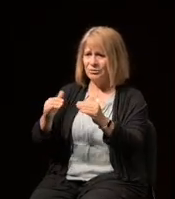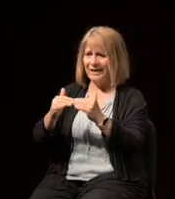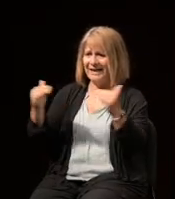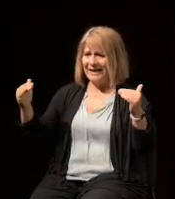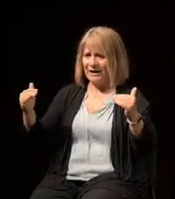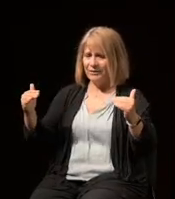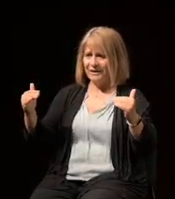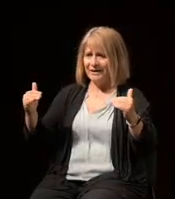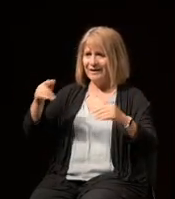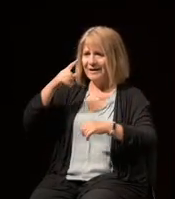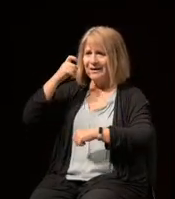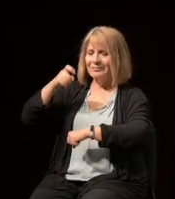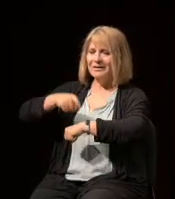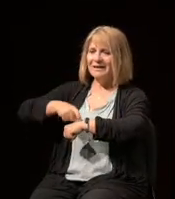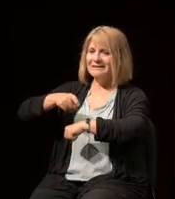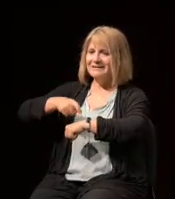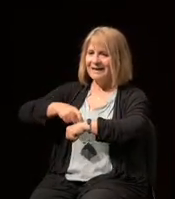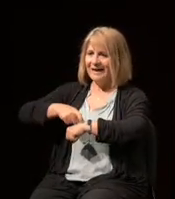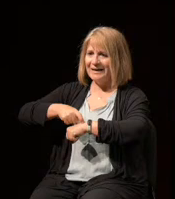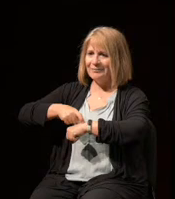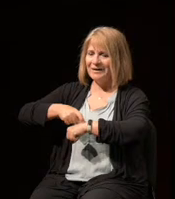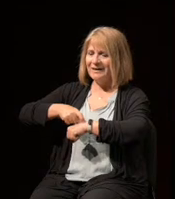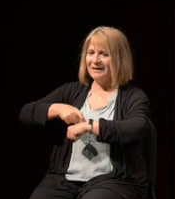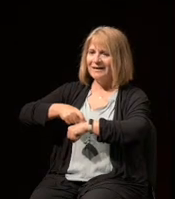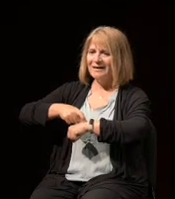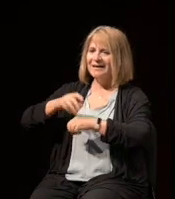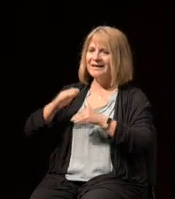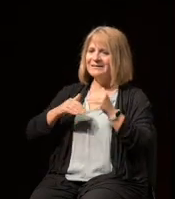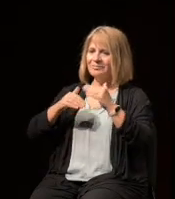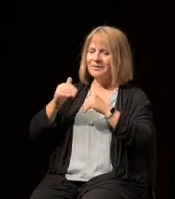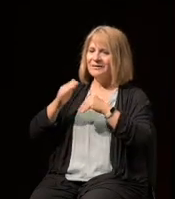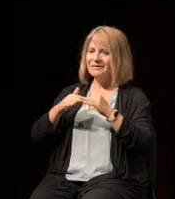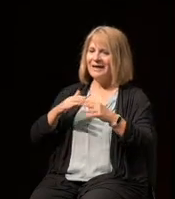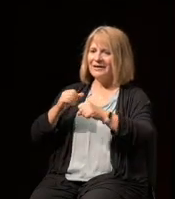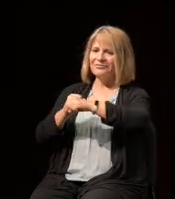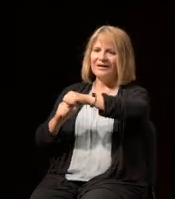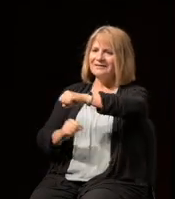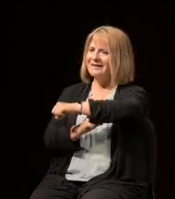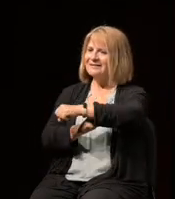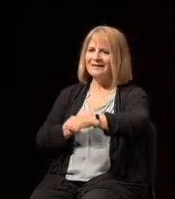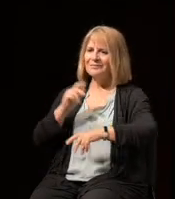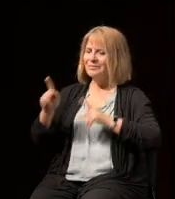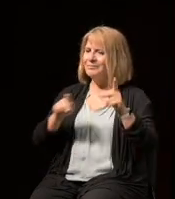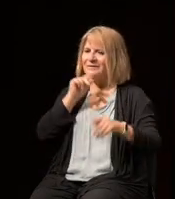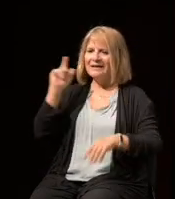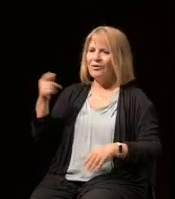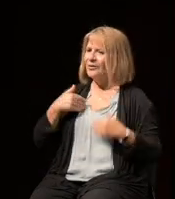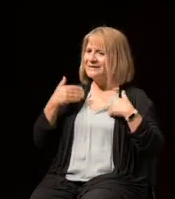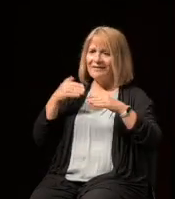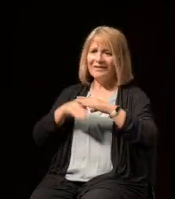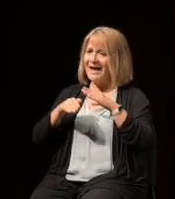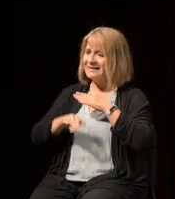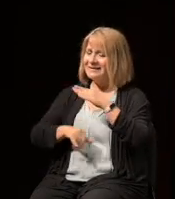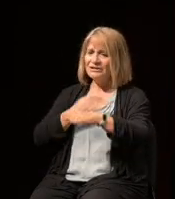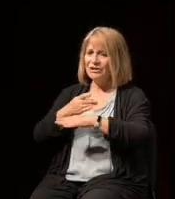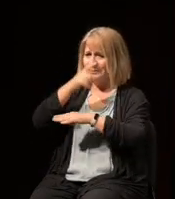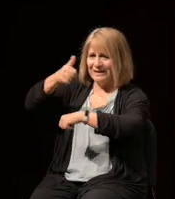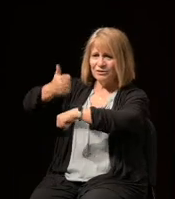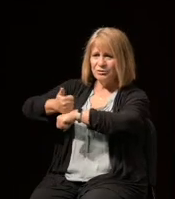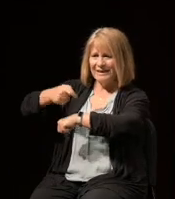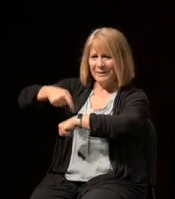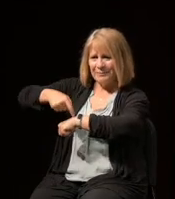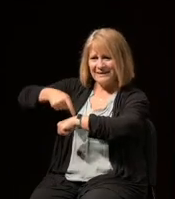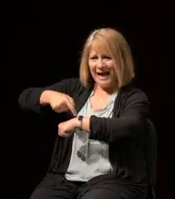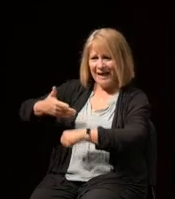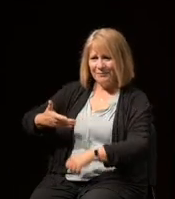because time as proxy is built on a foundation of not everybody always having access to these jobs. So time